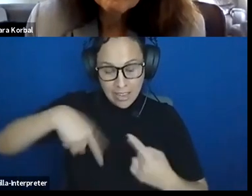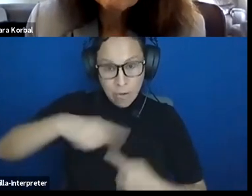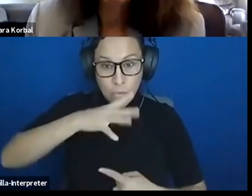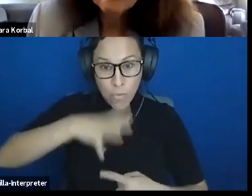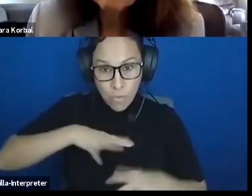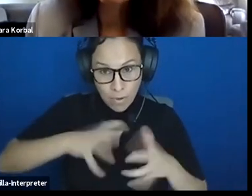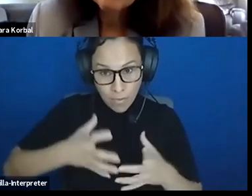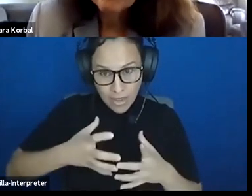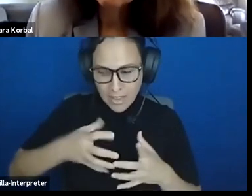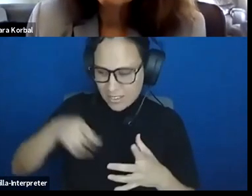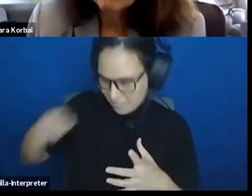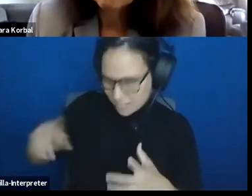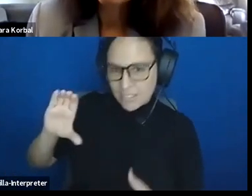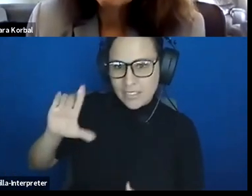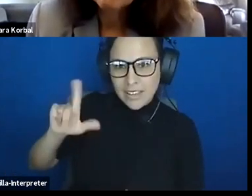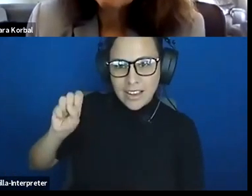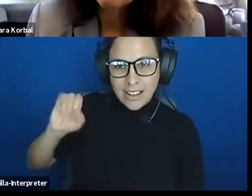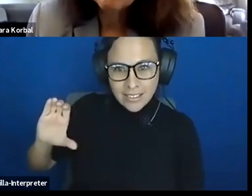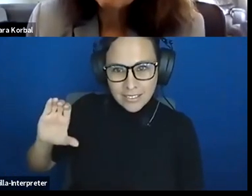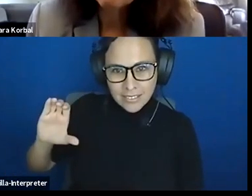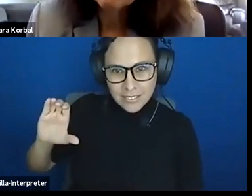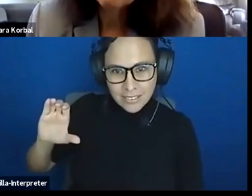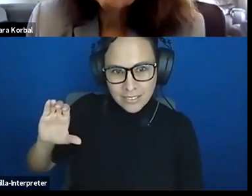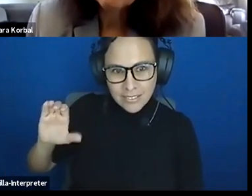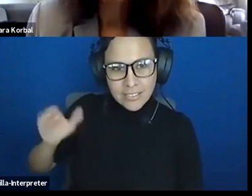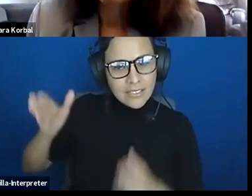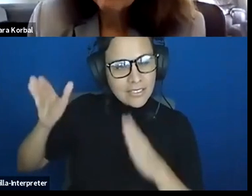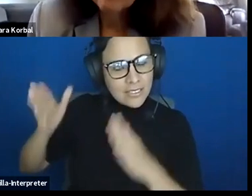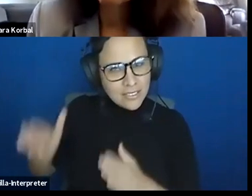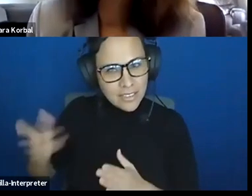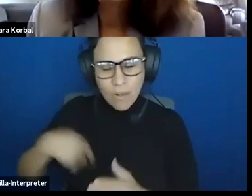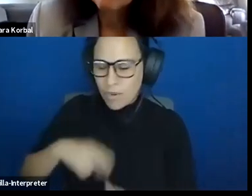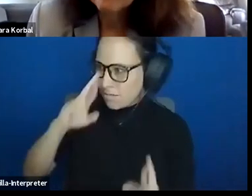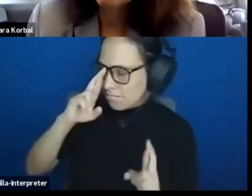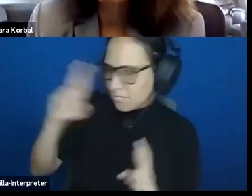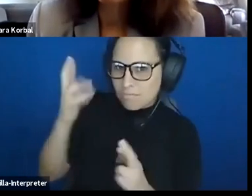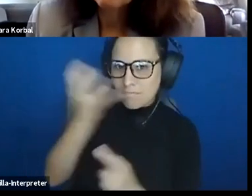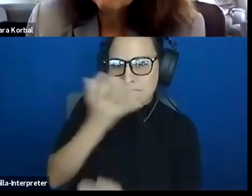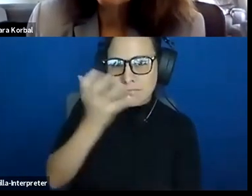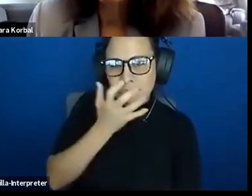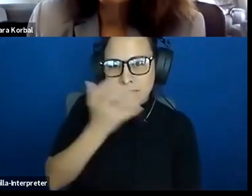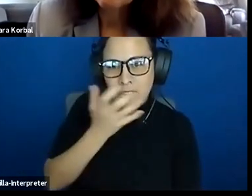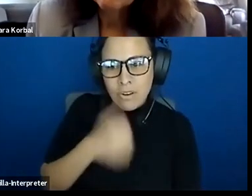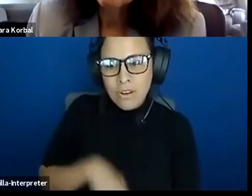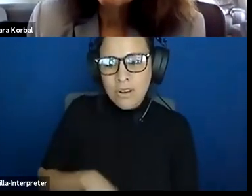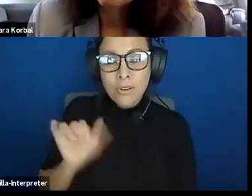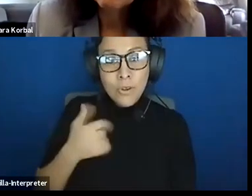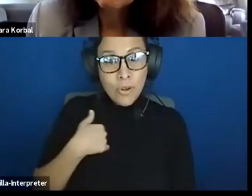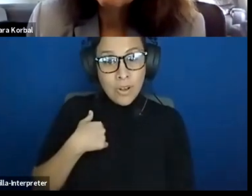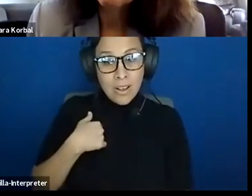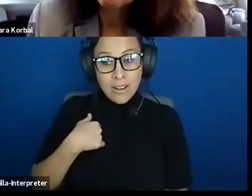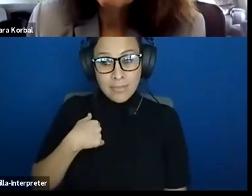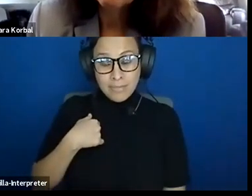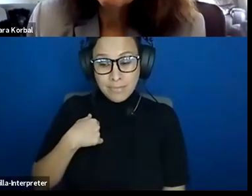is a classic, and it's a person who has incredible respect, and everybody, you know, even, you know, when I was going to come